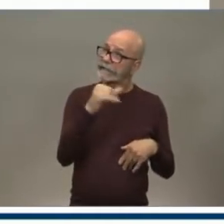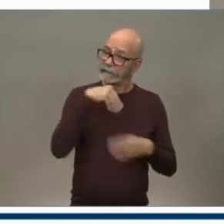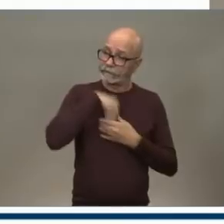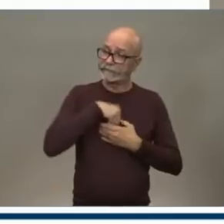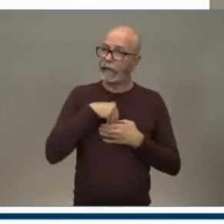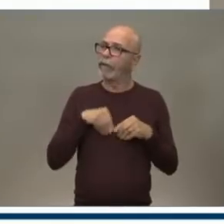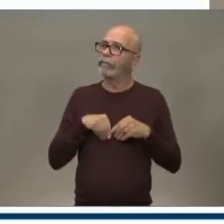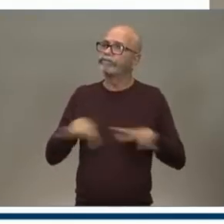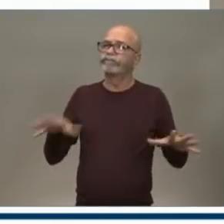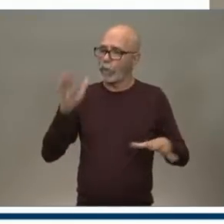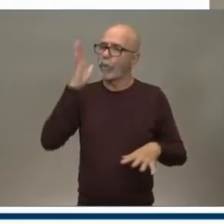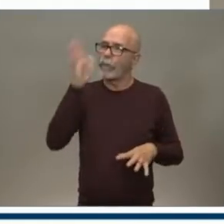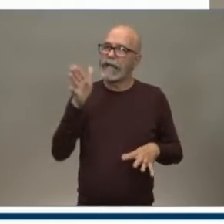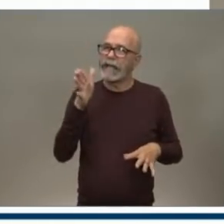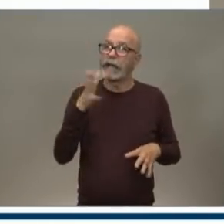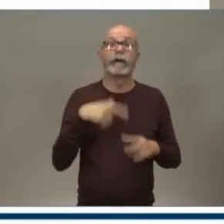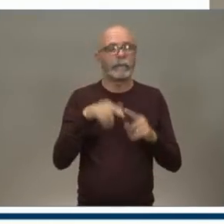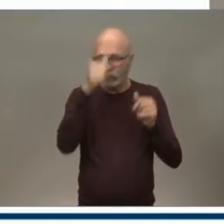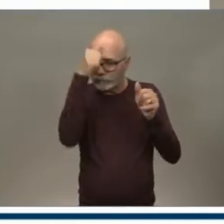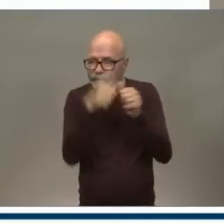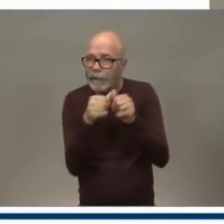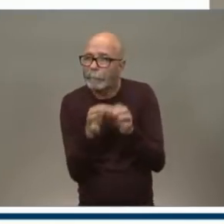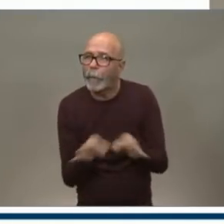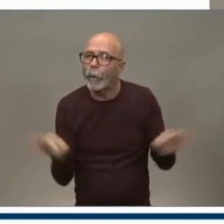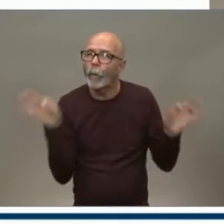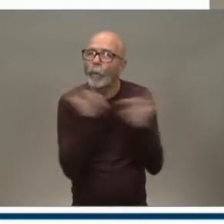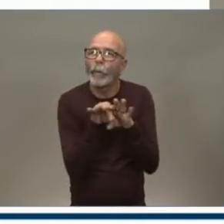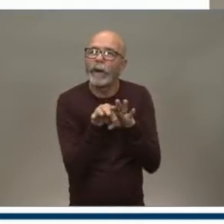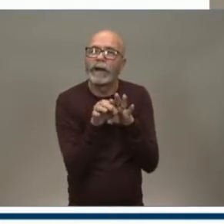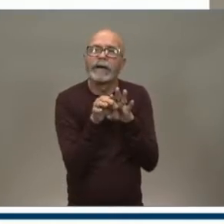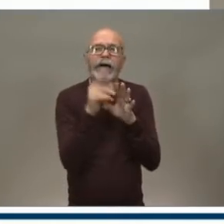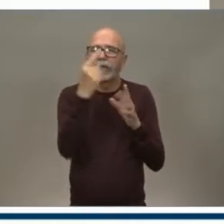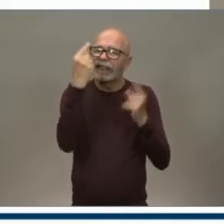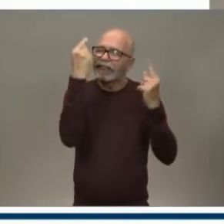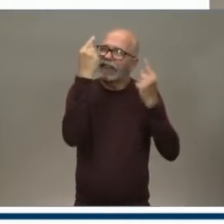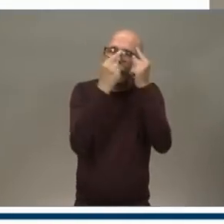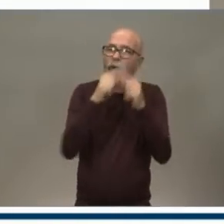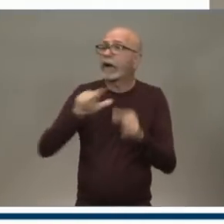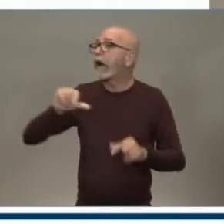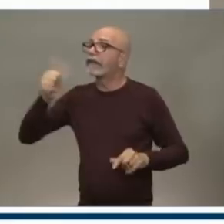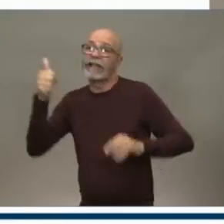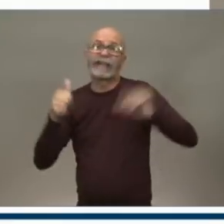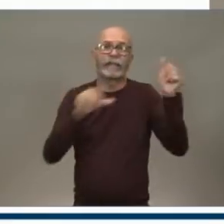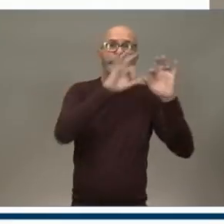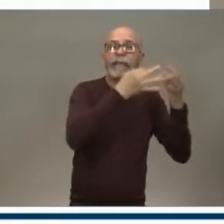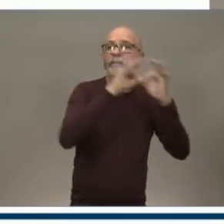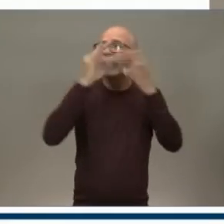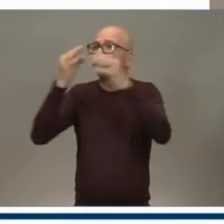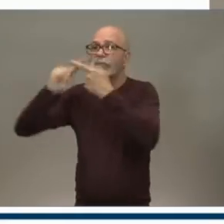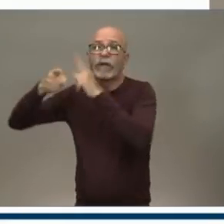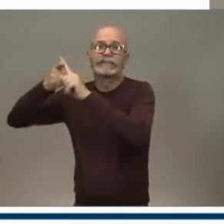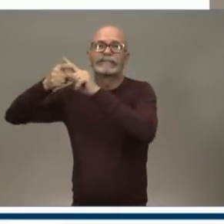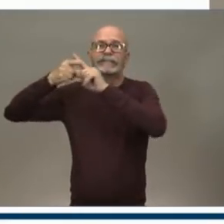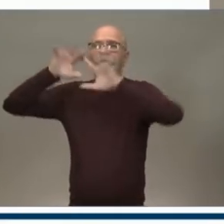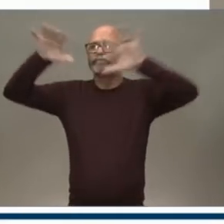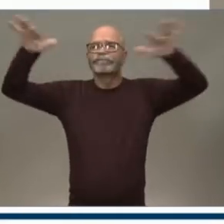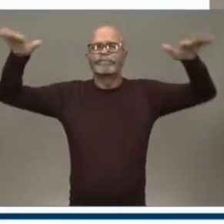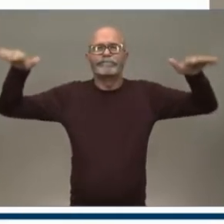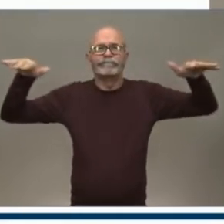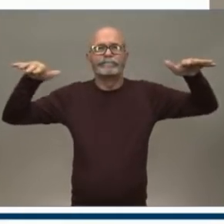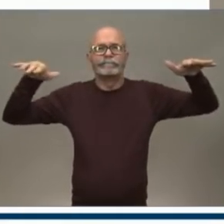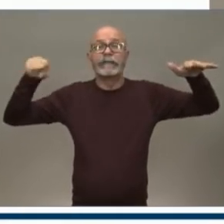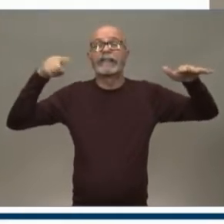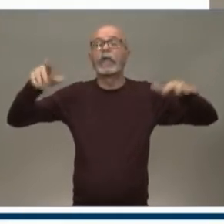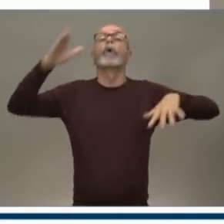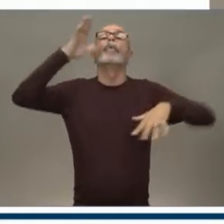more about others and the potential impacts of your actions in the broad community and how you're potentially putting lots of